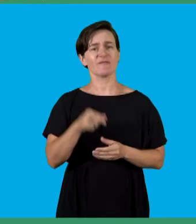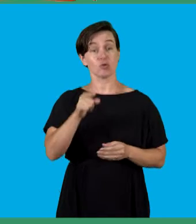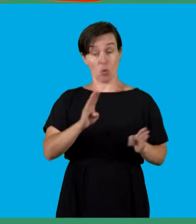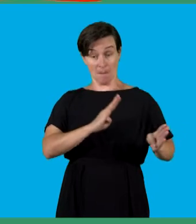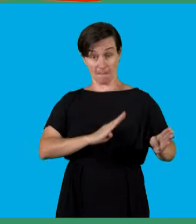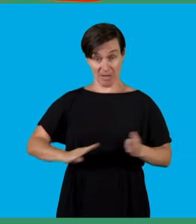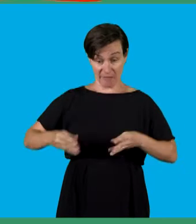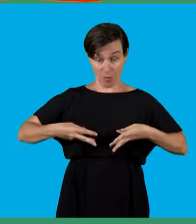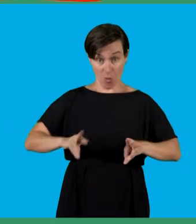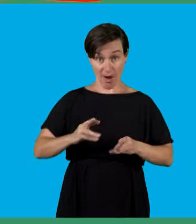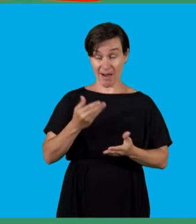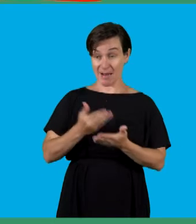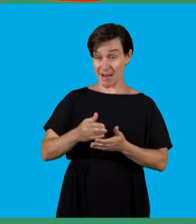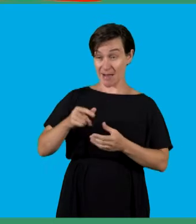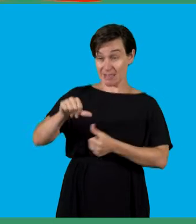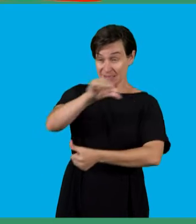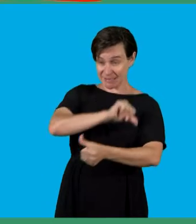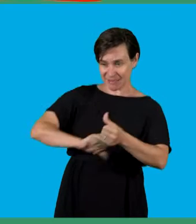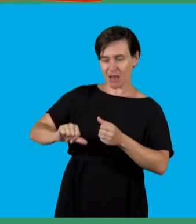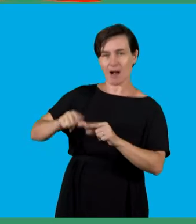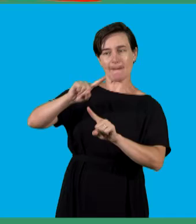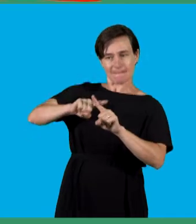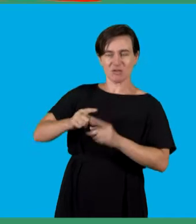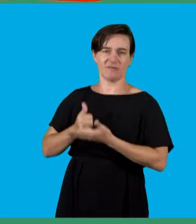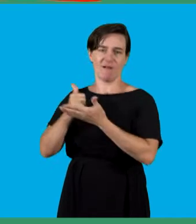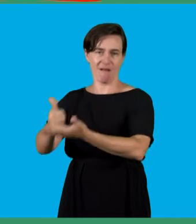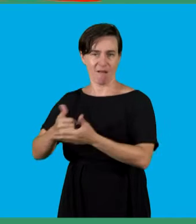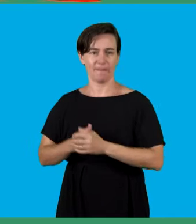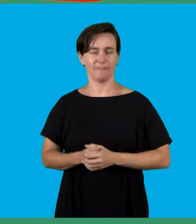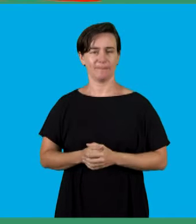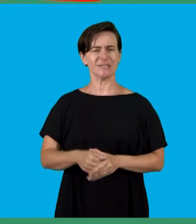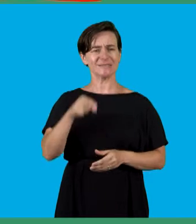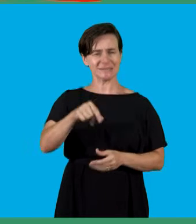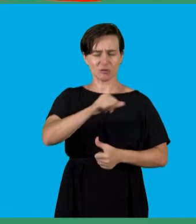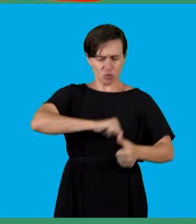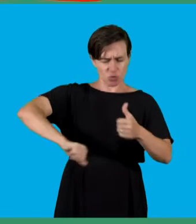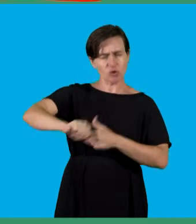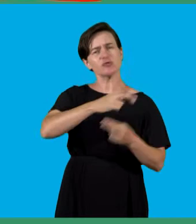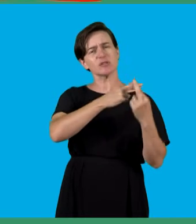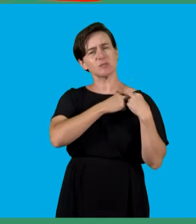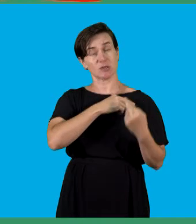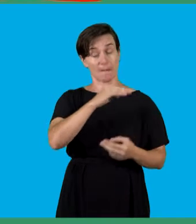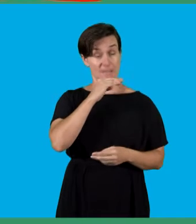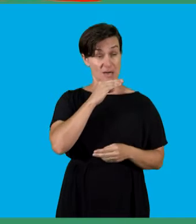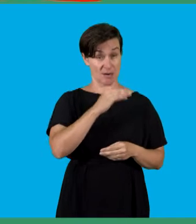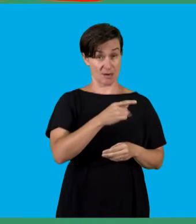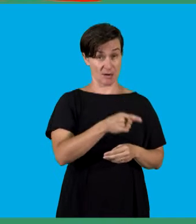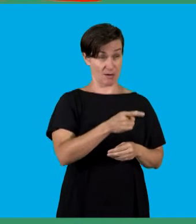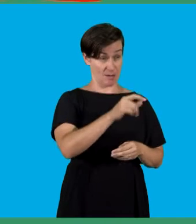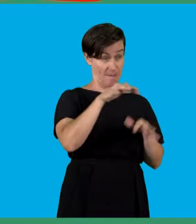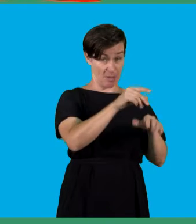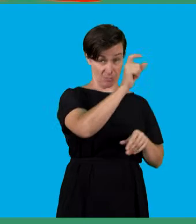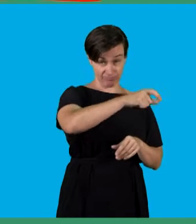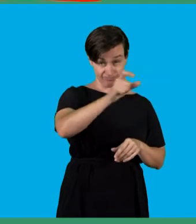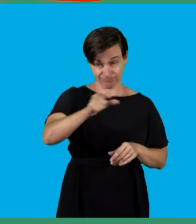that benefits a society as a whole. So social responsibility has to do with individuals, with